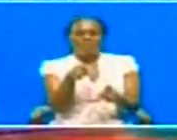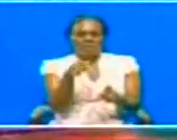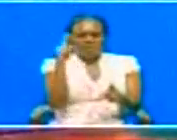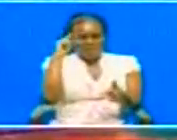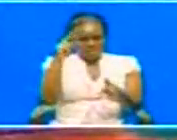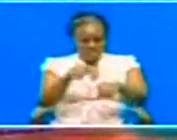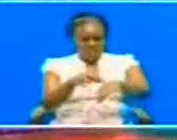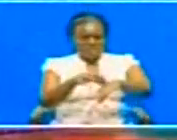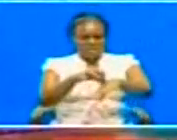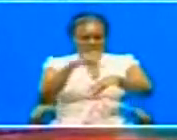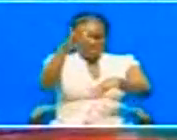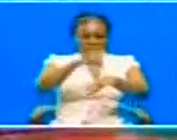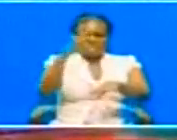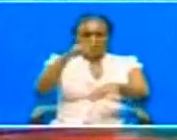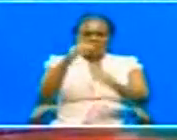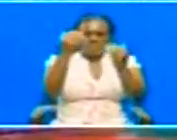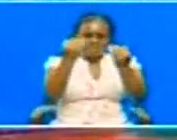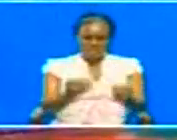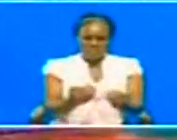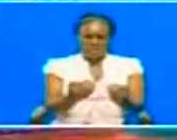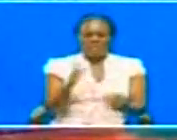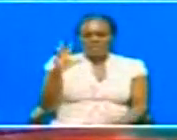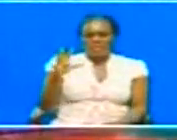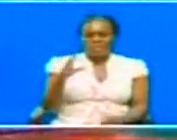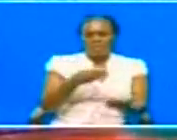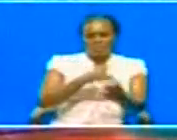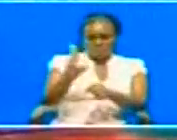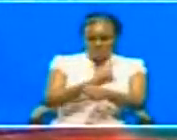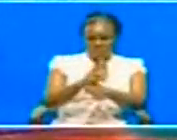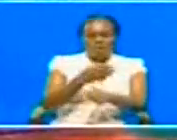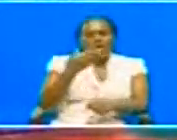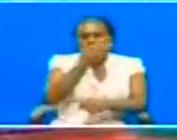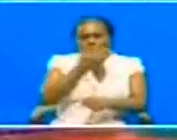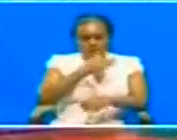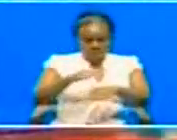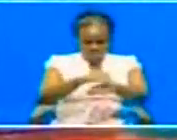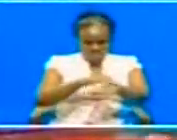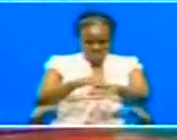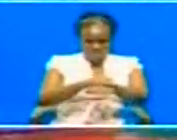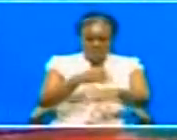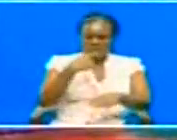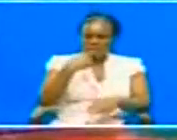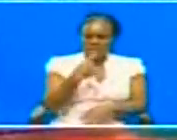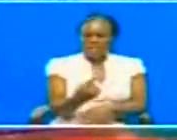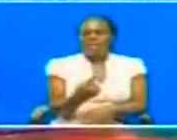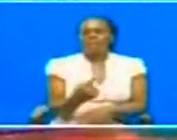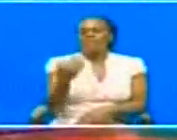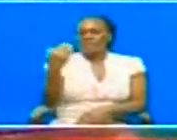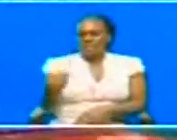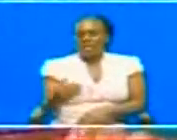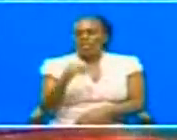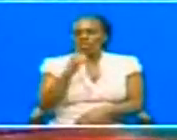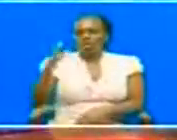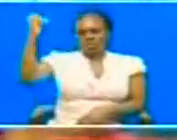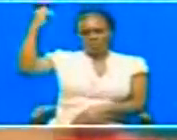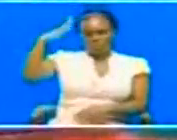their skins are so sensitive, they'll need a lot of expense for sunscreen and all that. And we have to tell, just take care that the child is not in the sun.